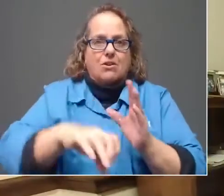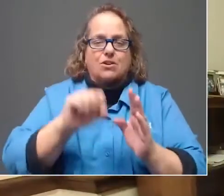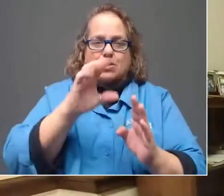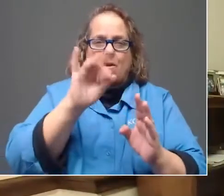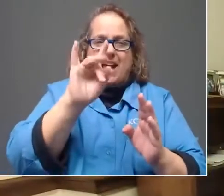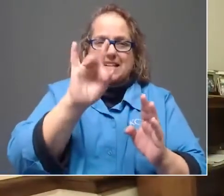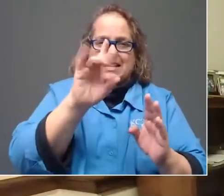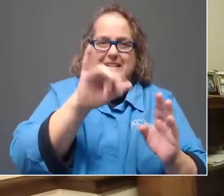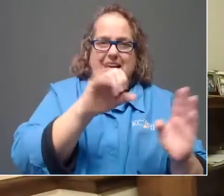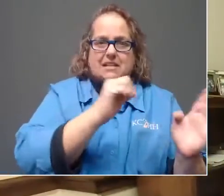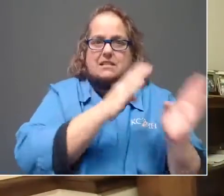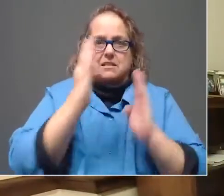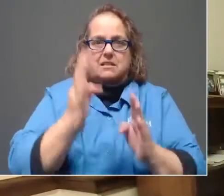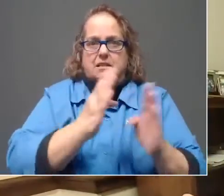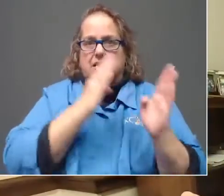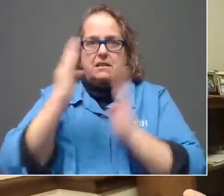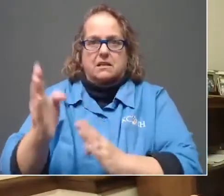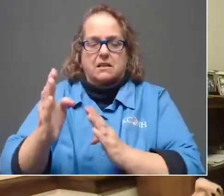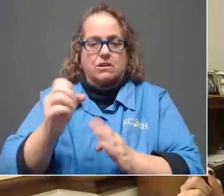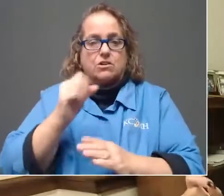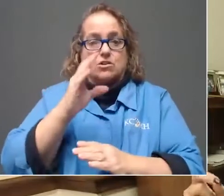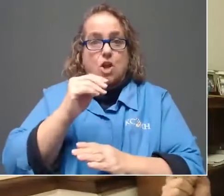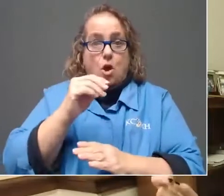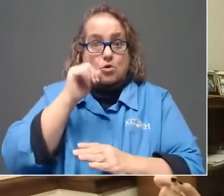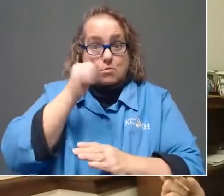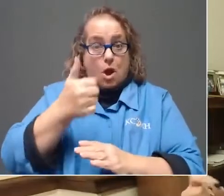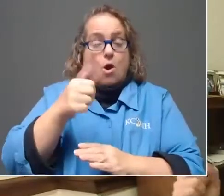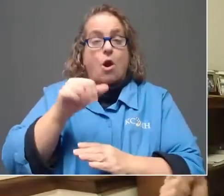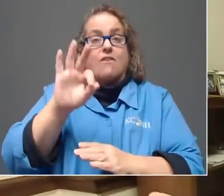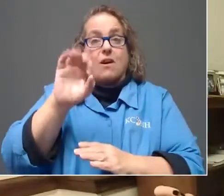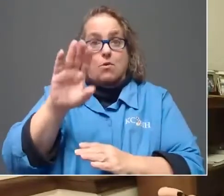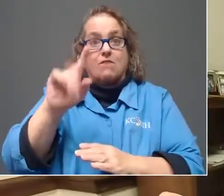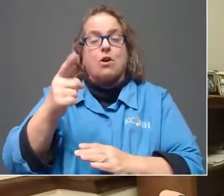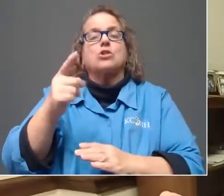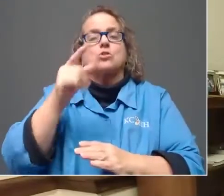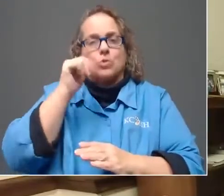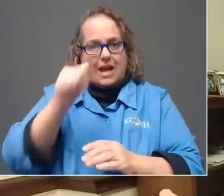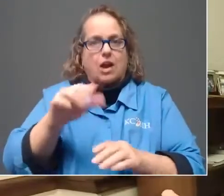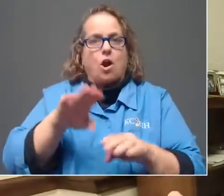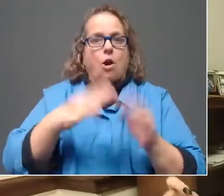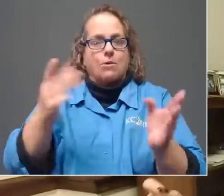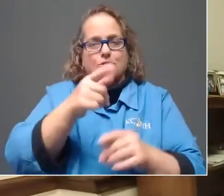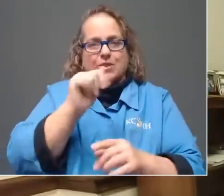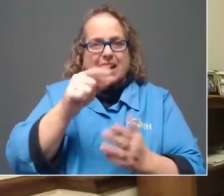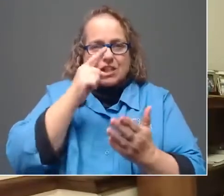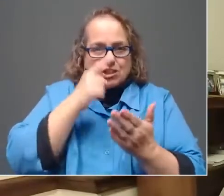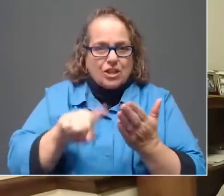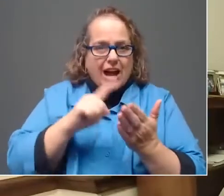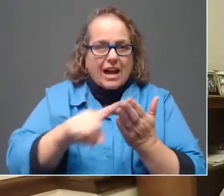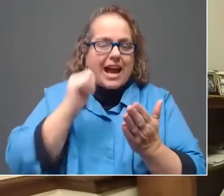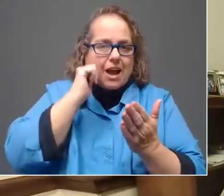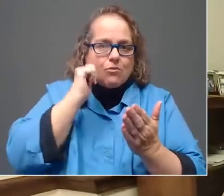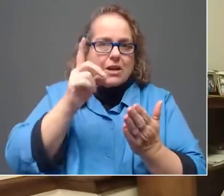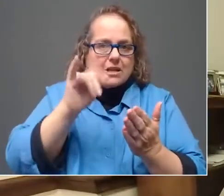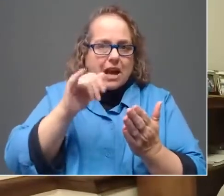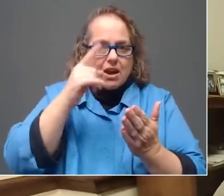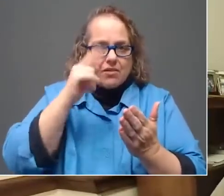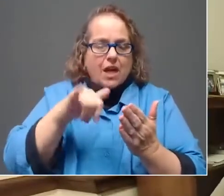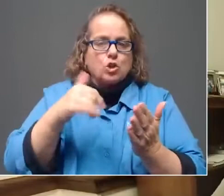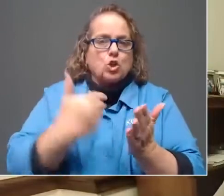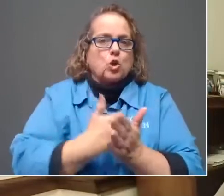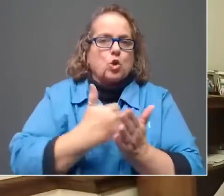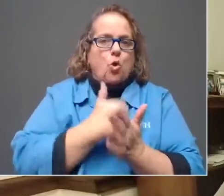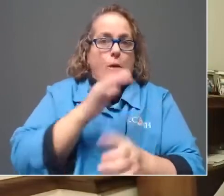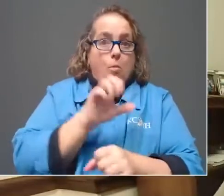website tomorrow for someone to schedule. So you can check back each day for new appointments that are 18 days out.